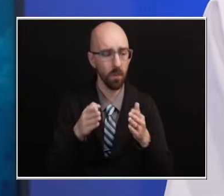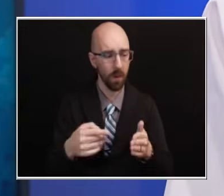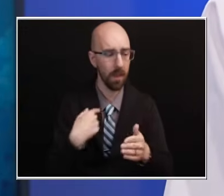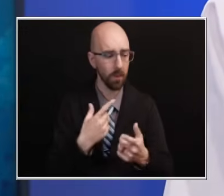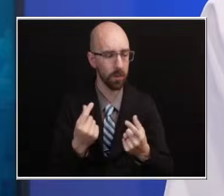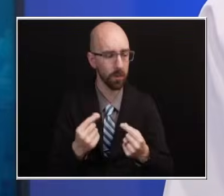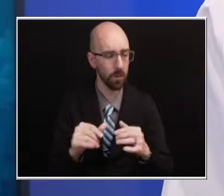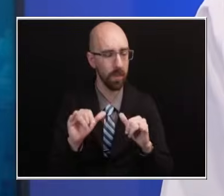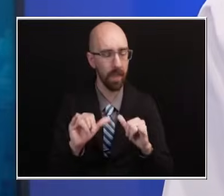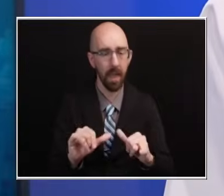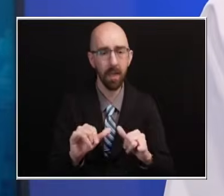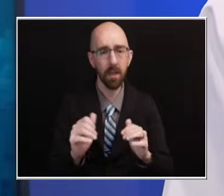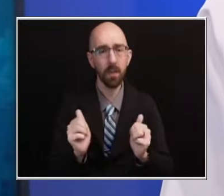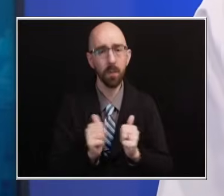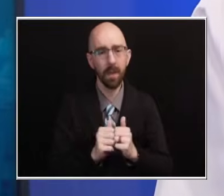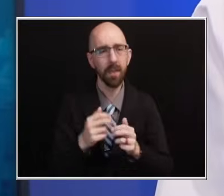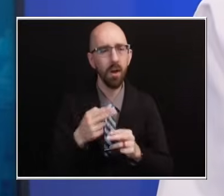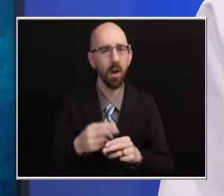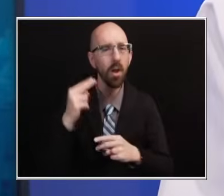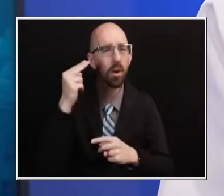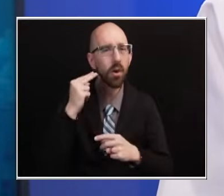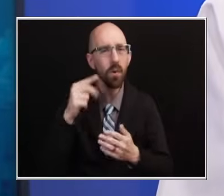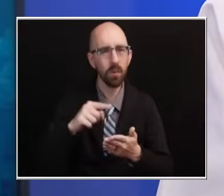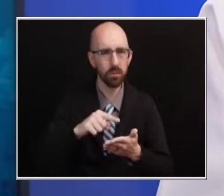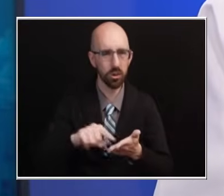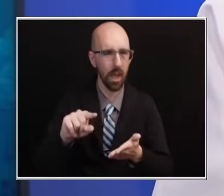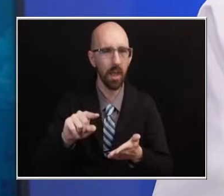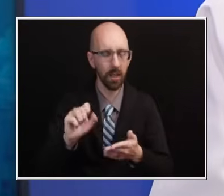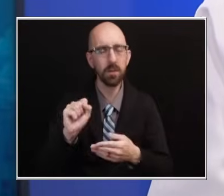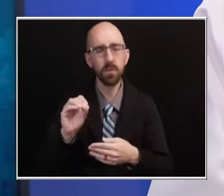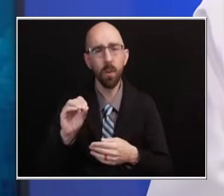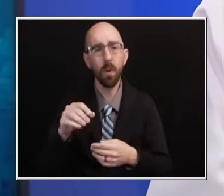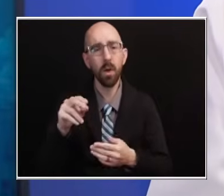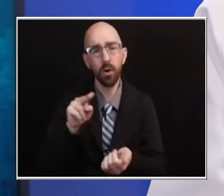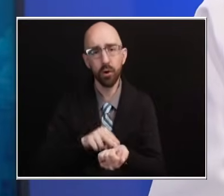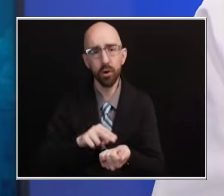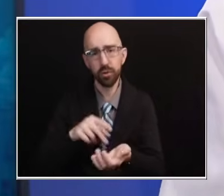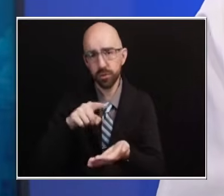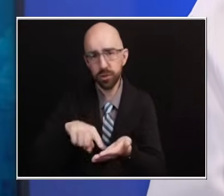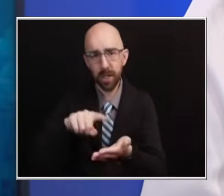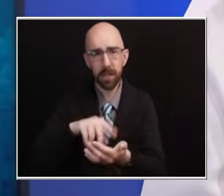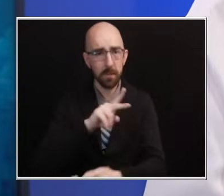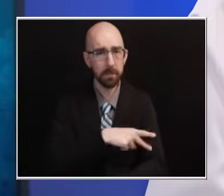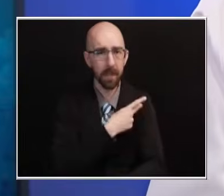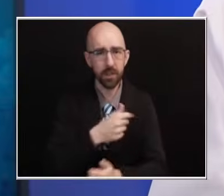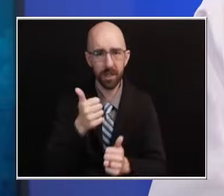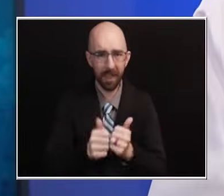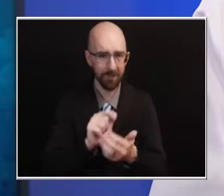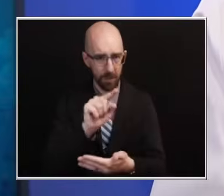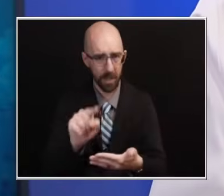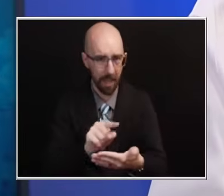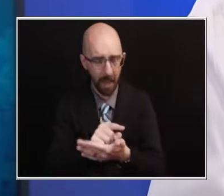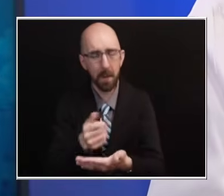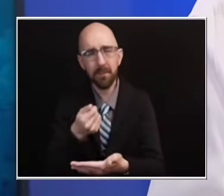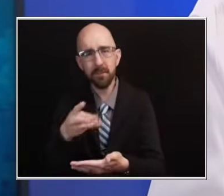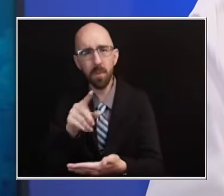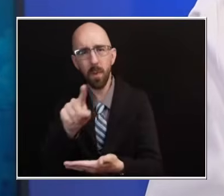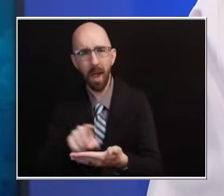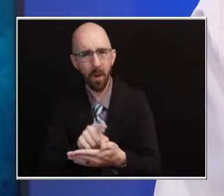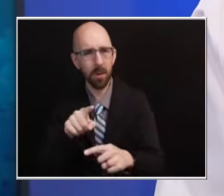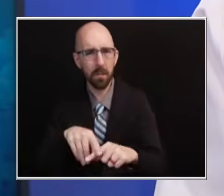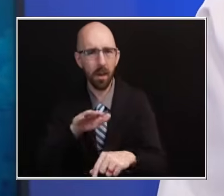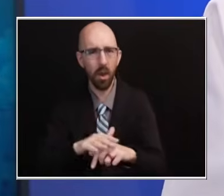is with what we call neuro checks. So the nurses checking the patient every hour or every few hours, depending on how sick they